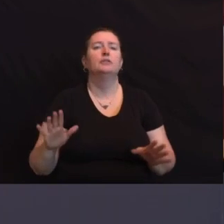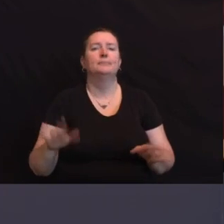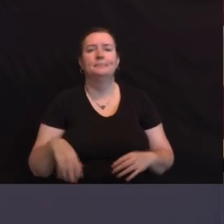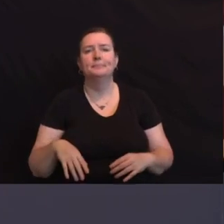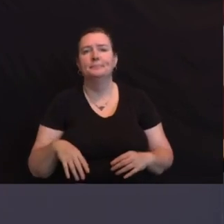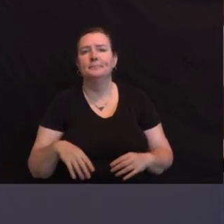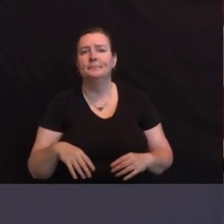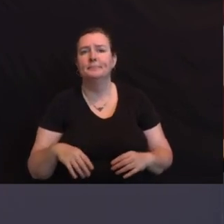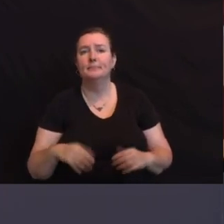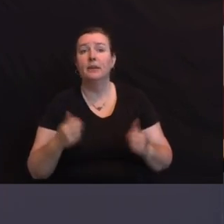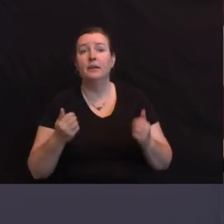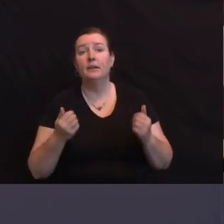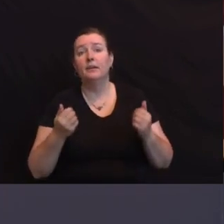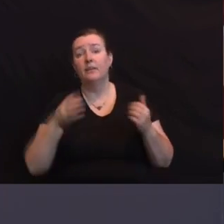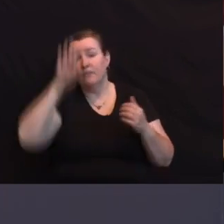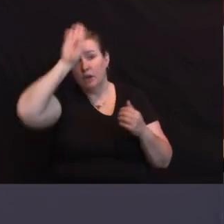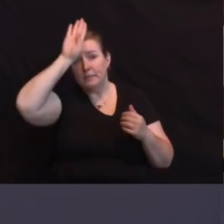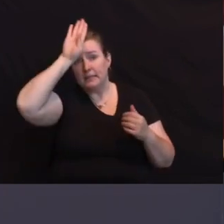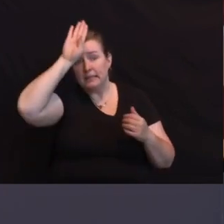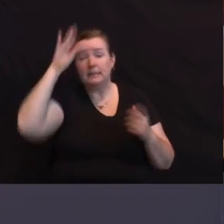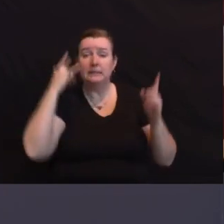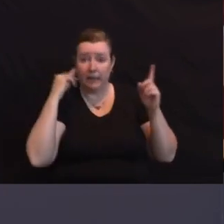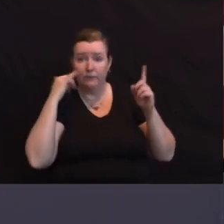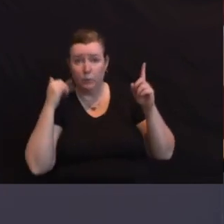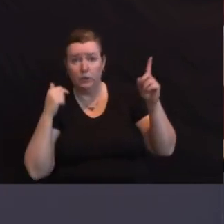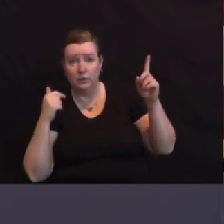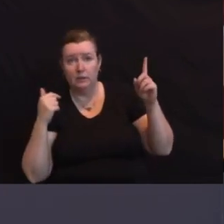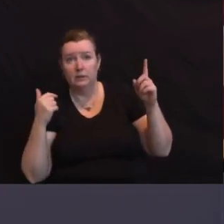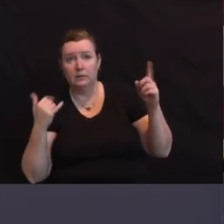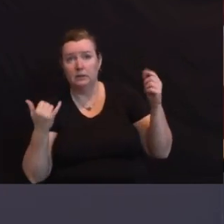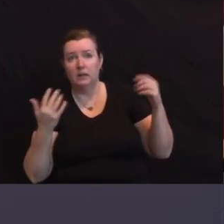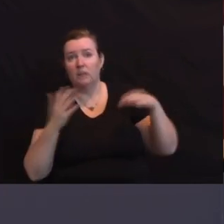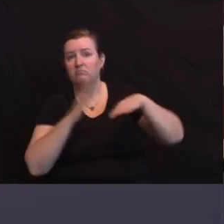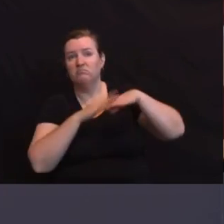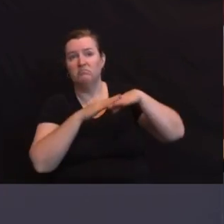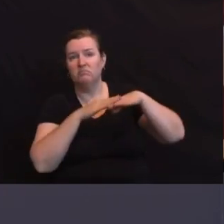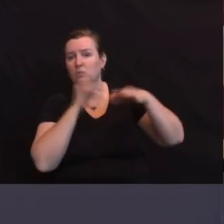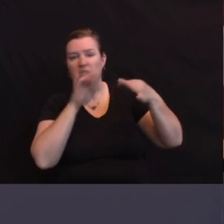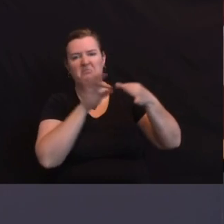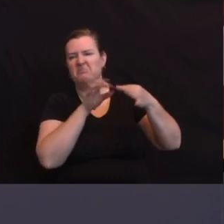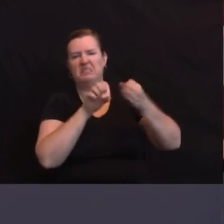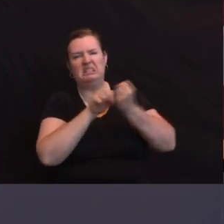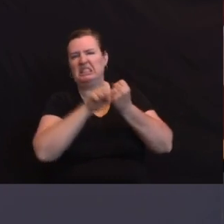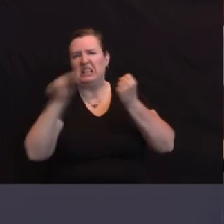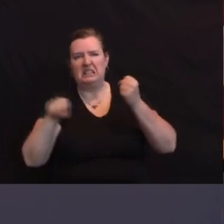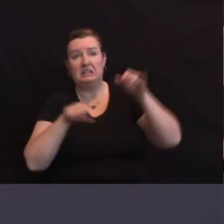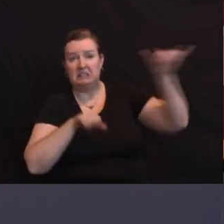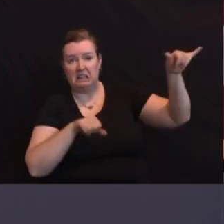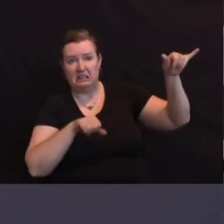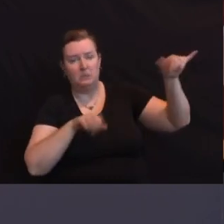fire service, California has officially advised us they will not be extending their mission. They will be